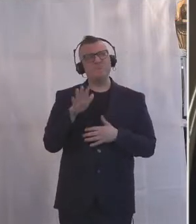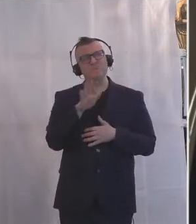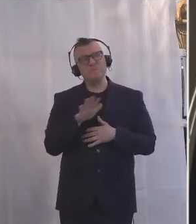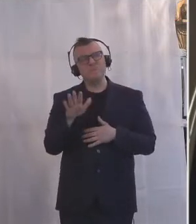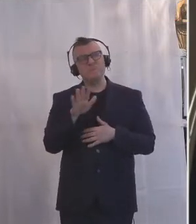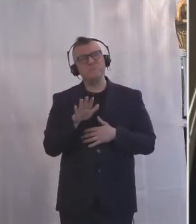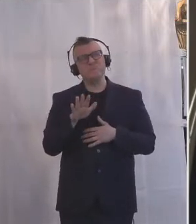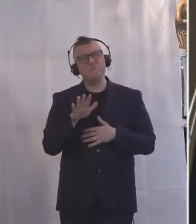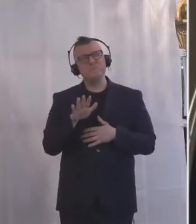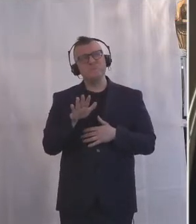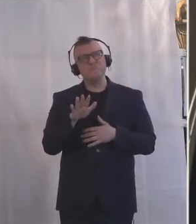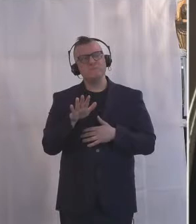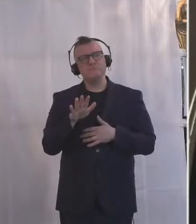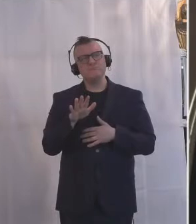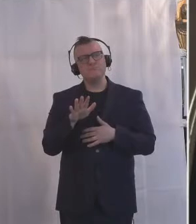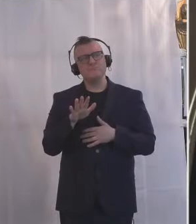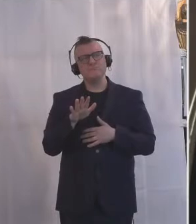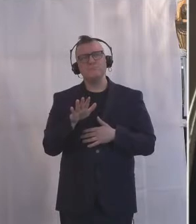75%